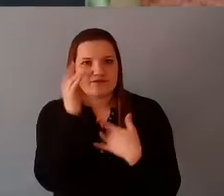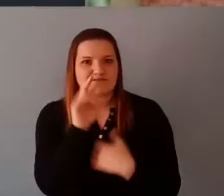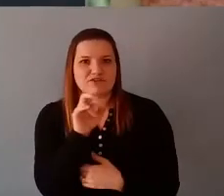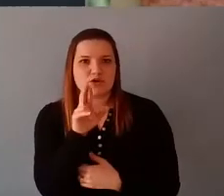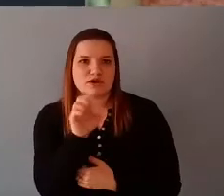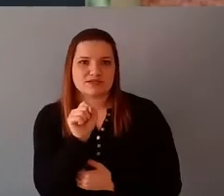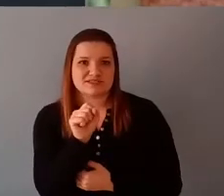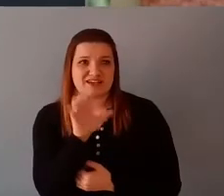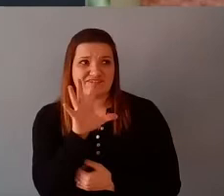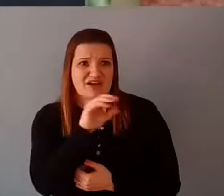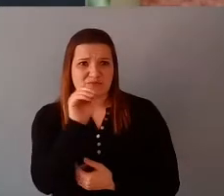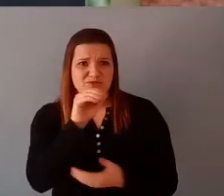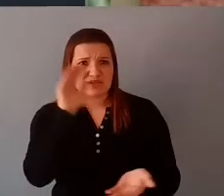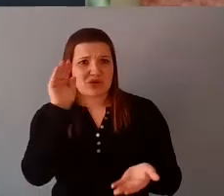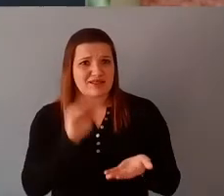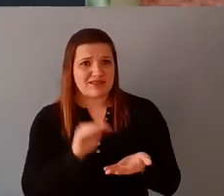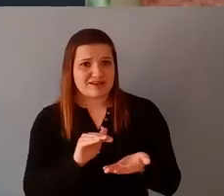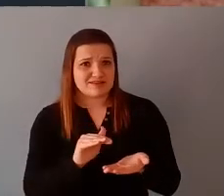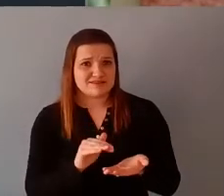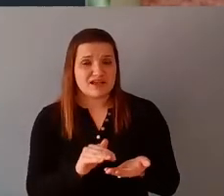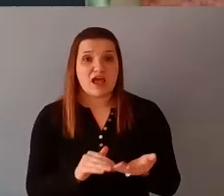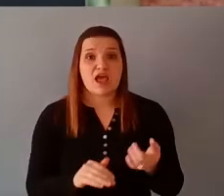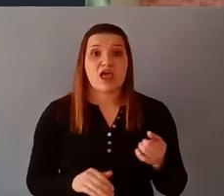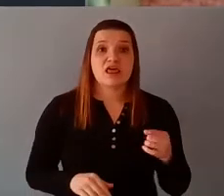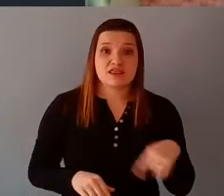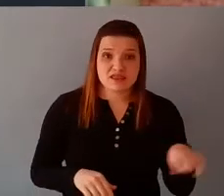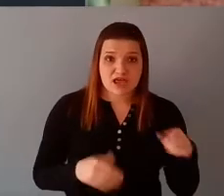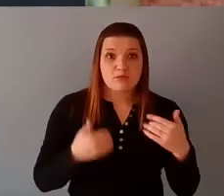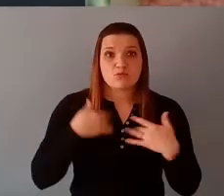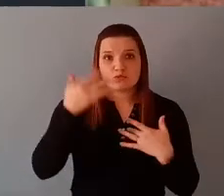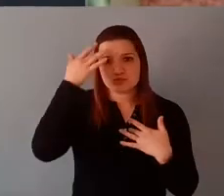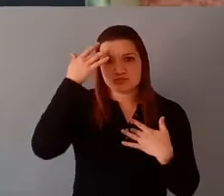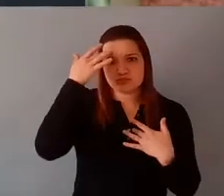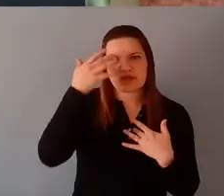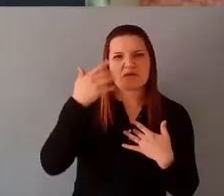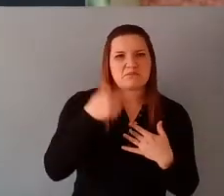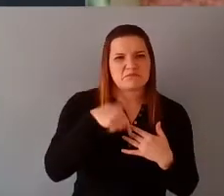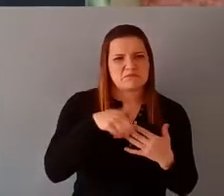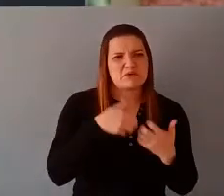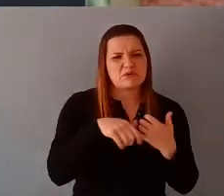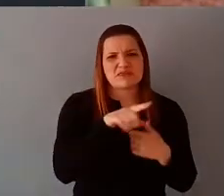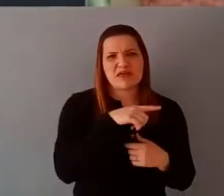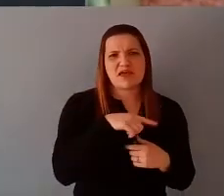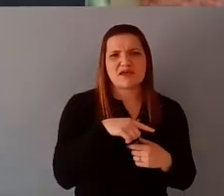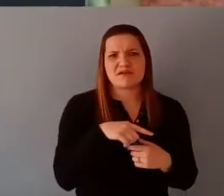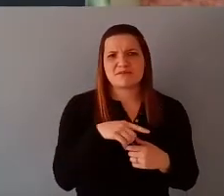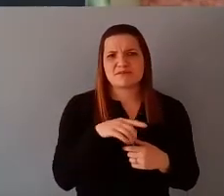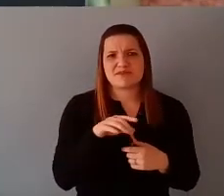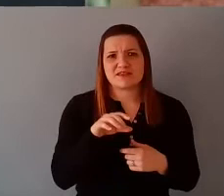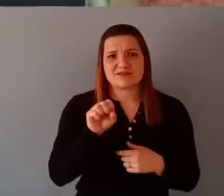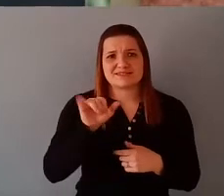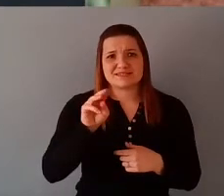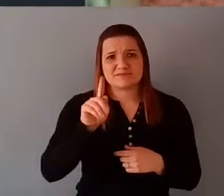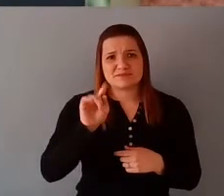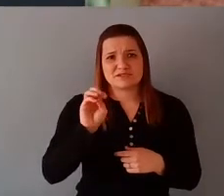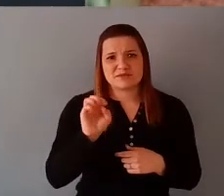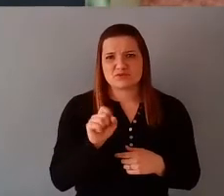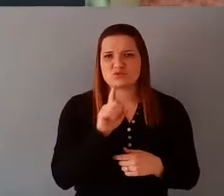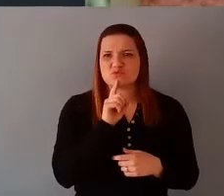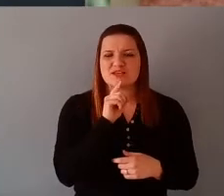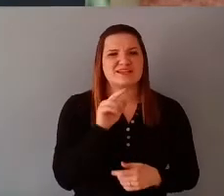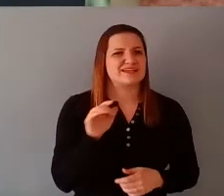5% or less. And those that did contract it, for the most part, their symptoms were more